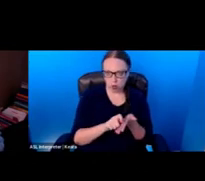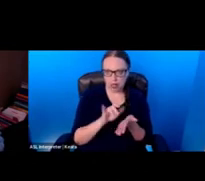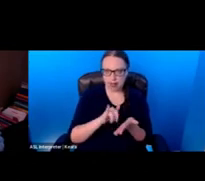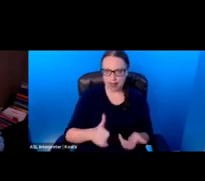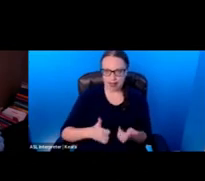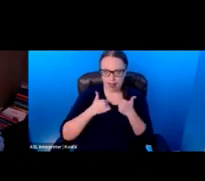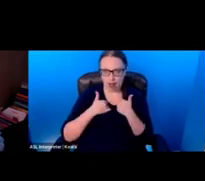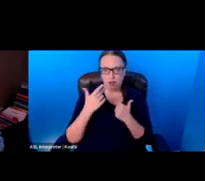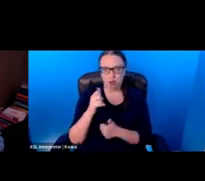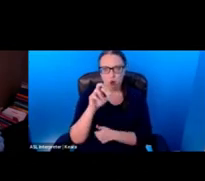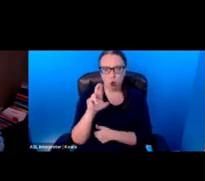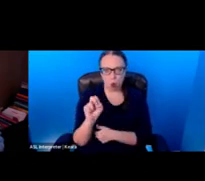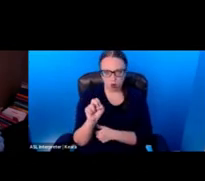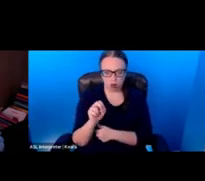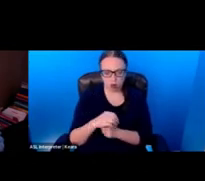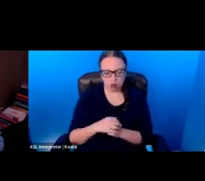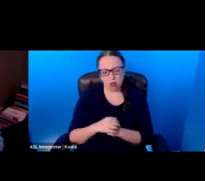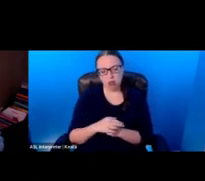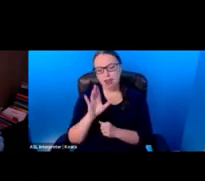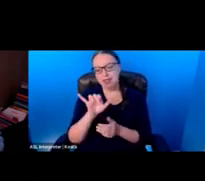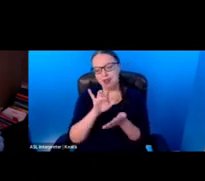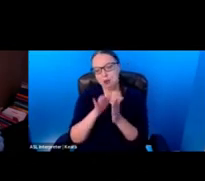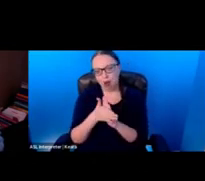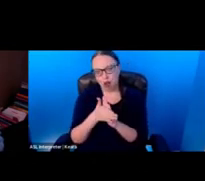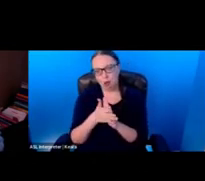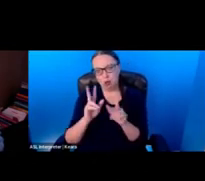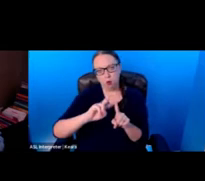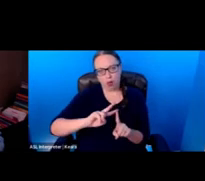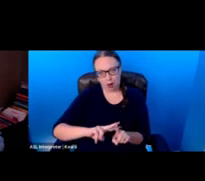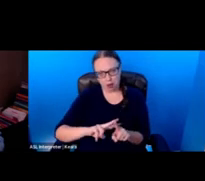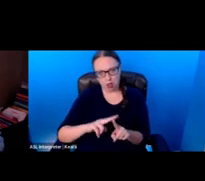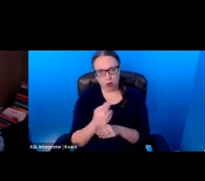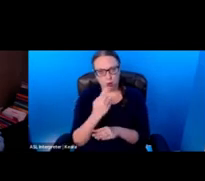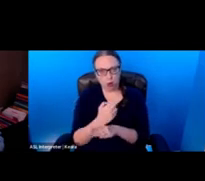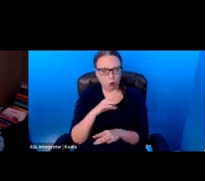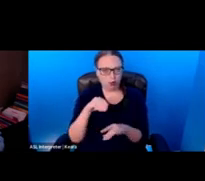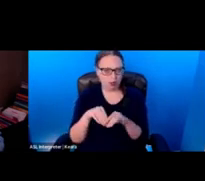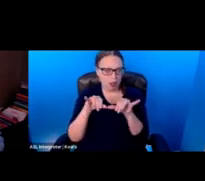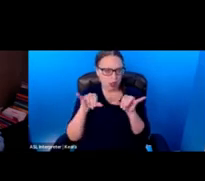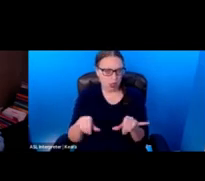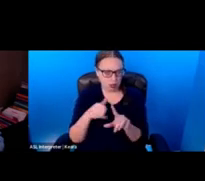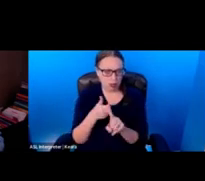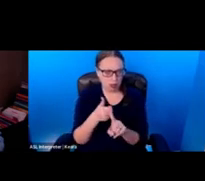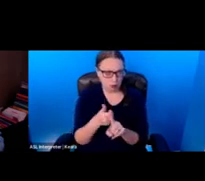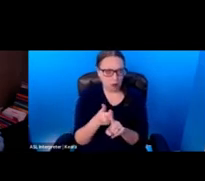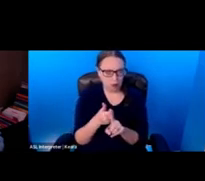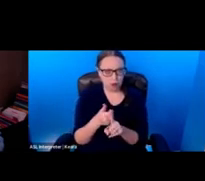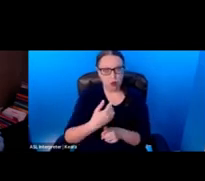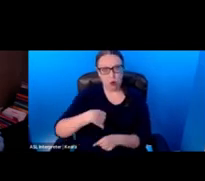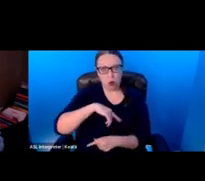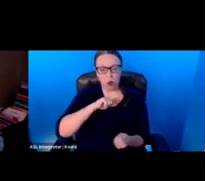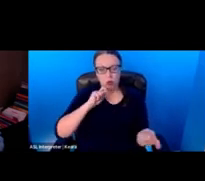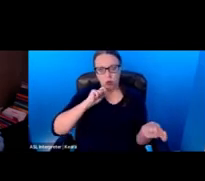so that that becomes the vocabulary of the system, so that it's, you know, we're